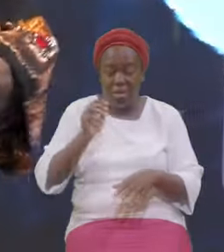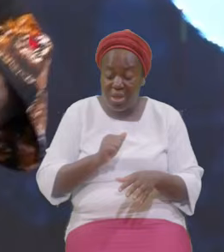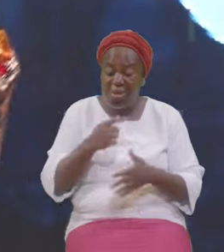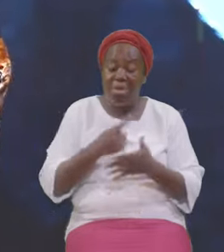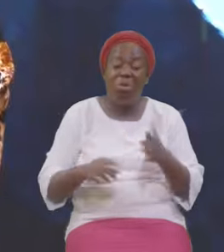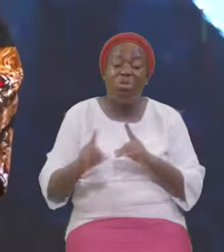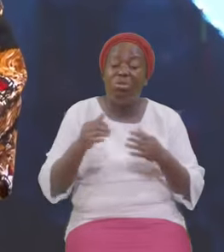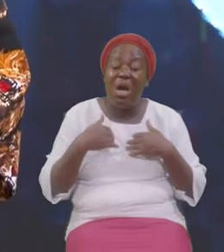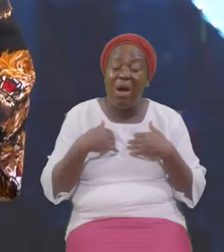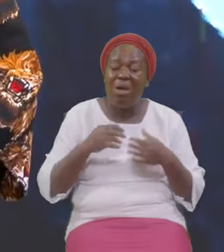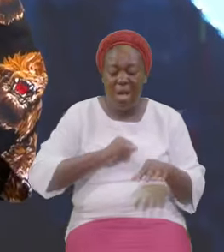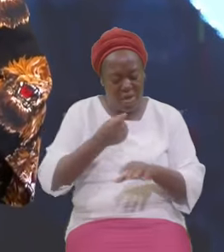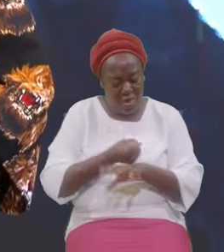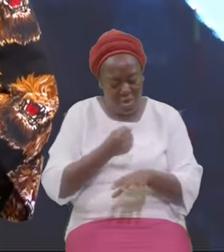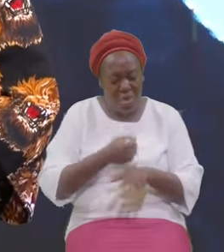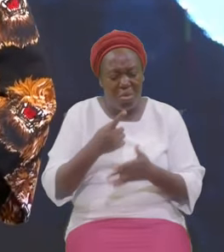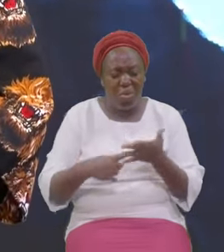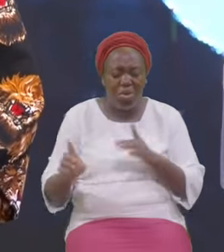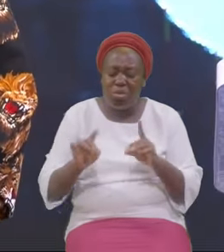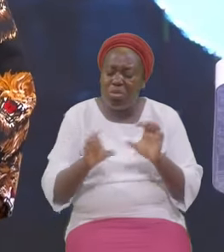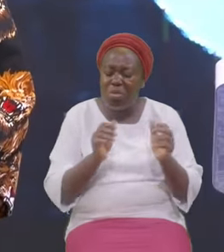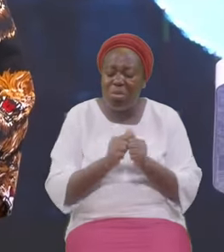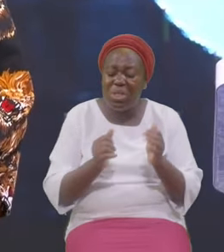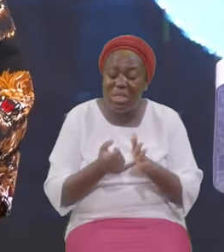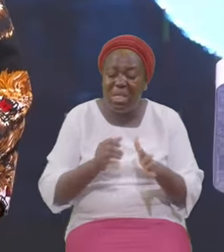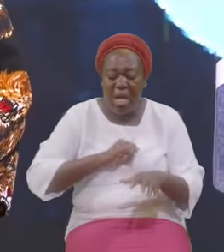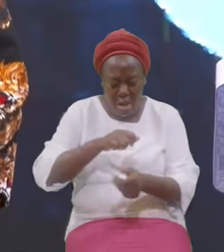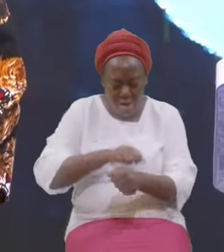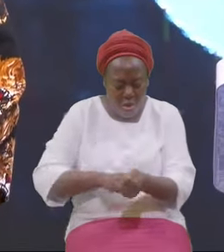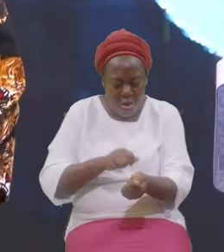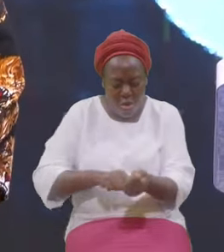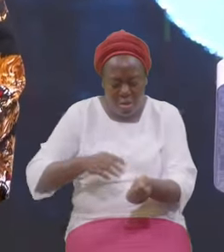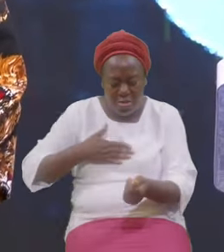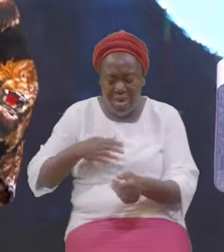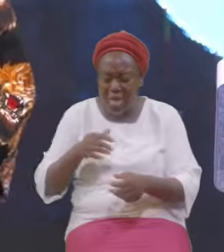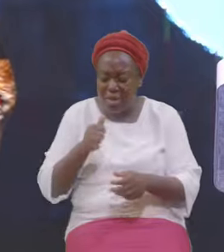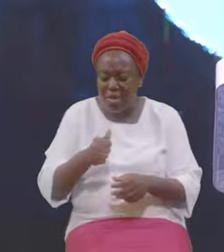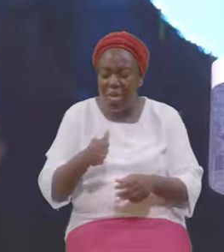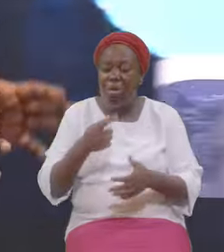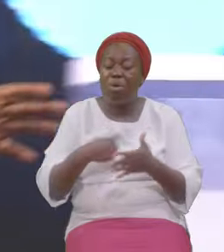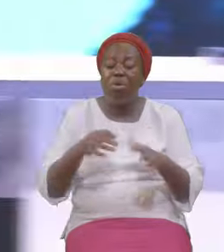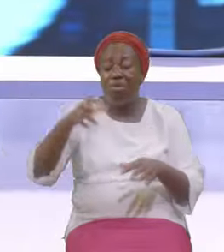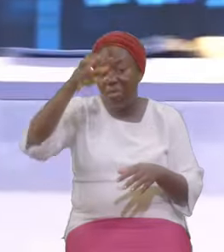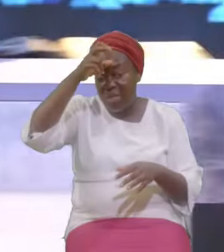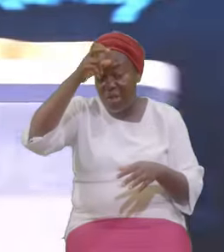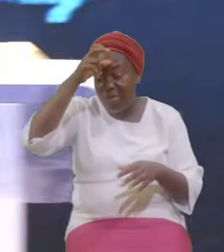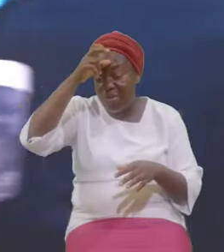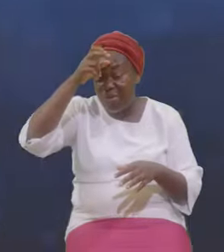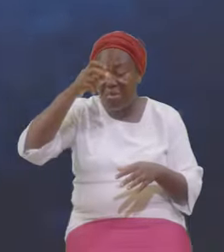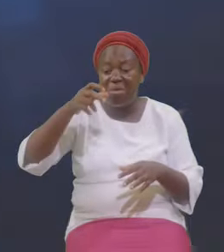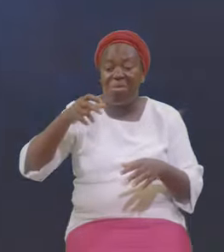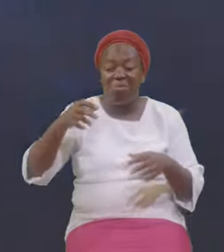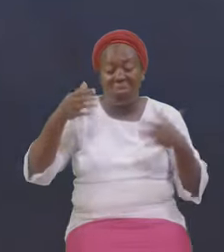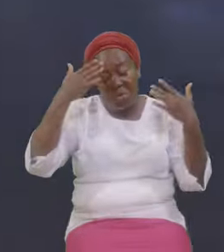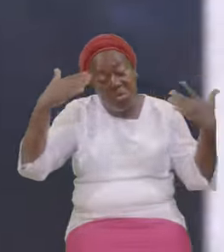cut myself. How about devil? Devil, I don't know that word. I was unclean spirit,